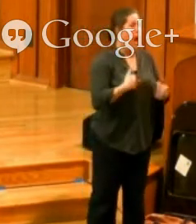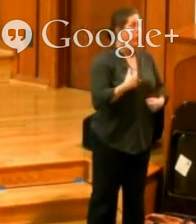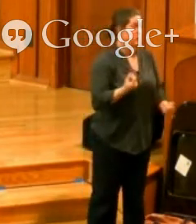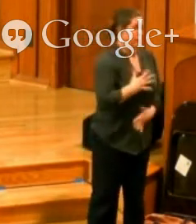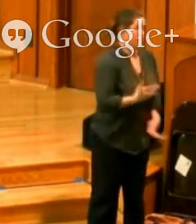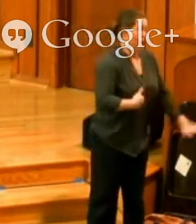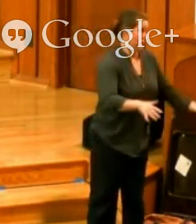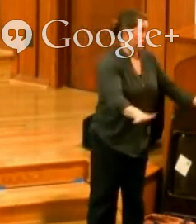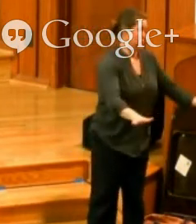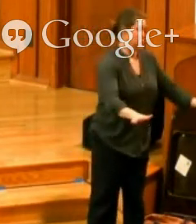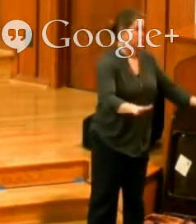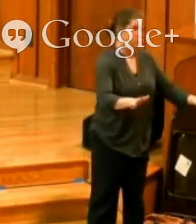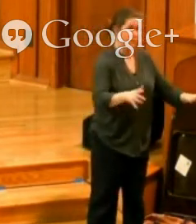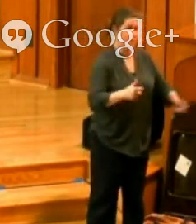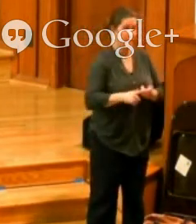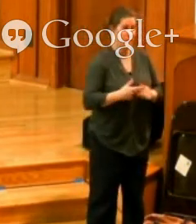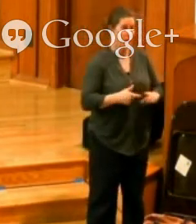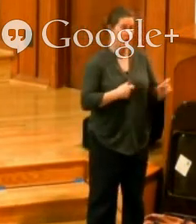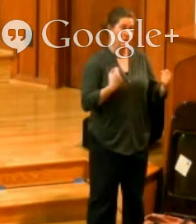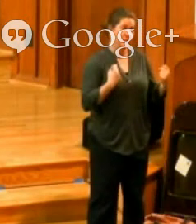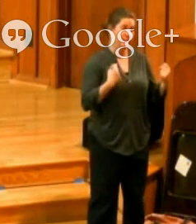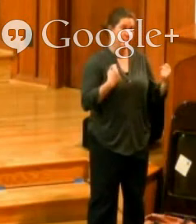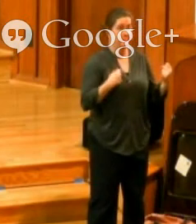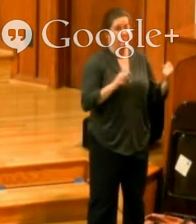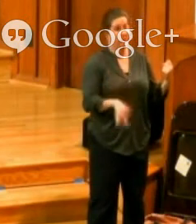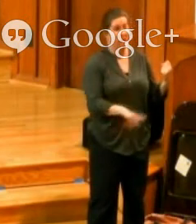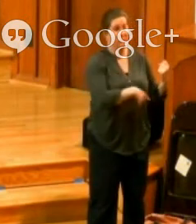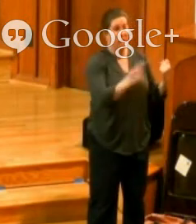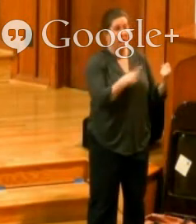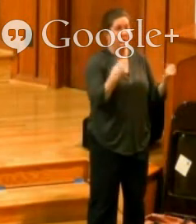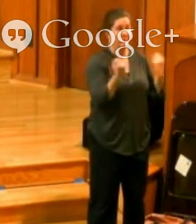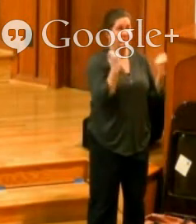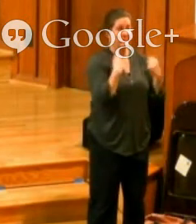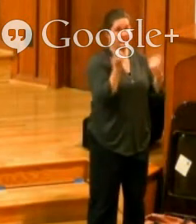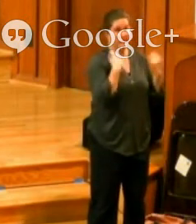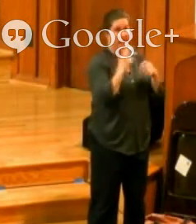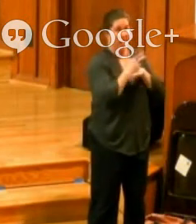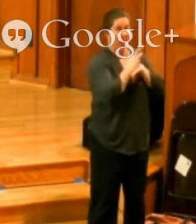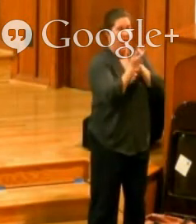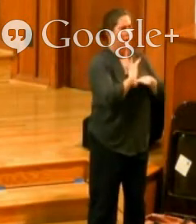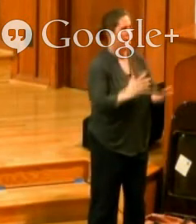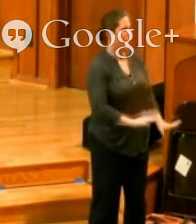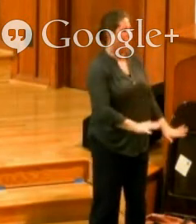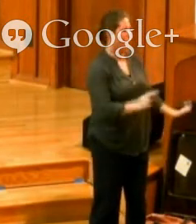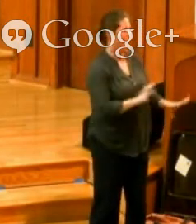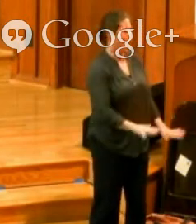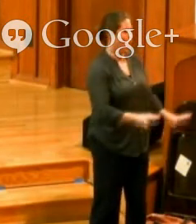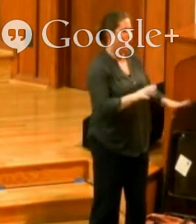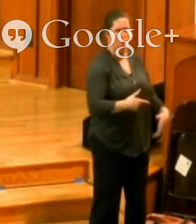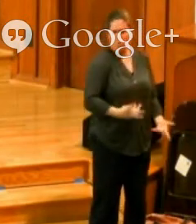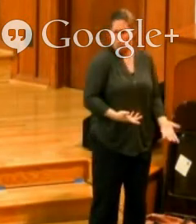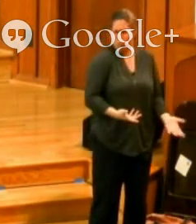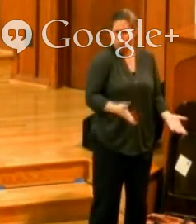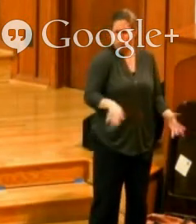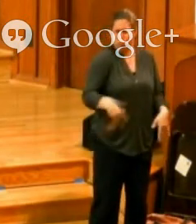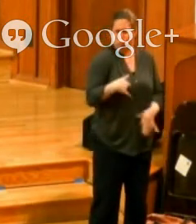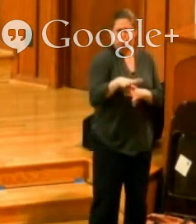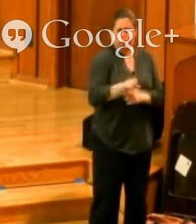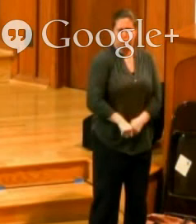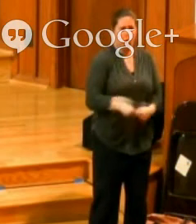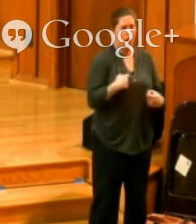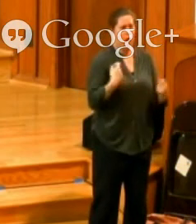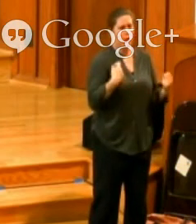terrified. Why do you think I was terrified? I said, please slow down. Please don't whip around the corner. Oh, no, no, I'm used to driving like this.